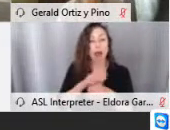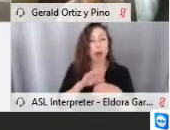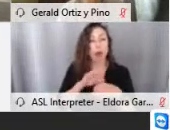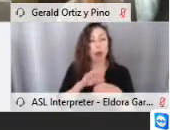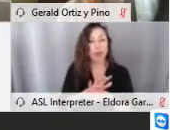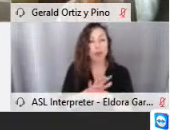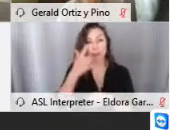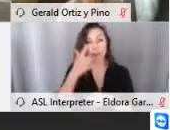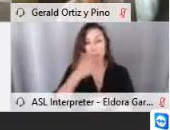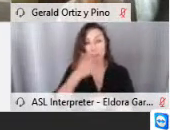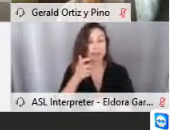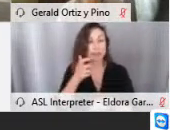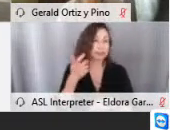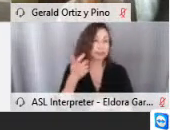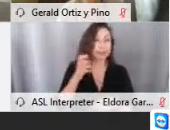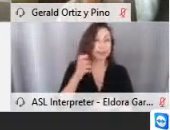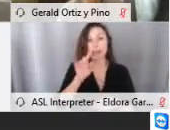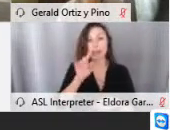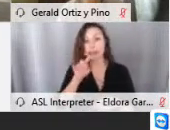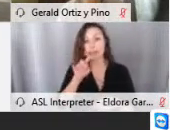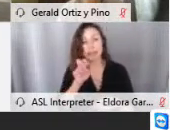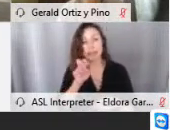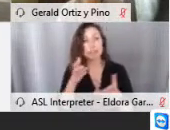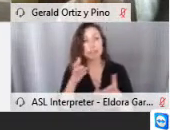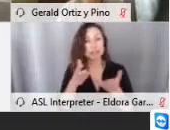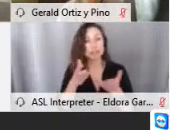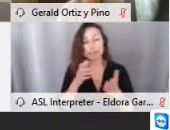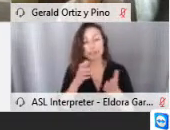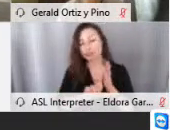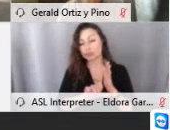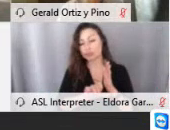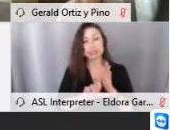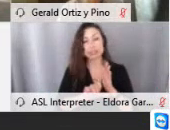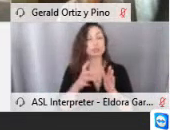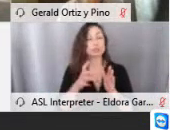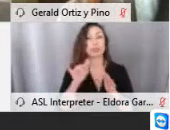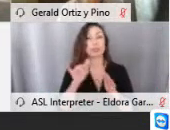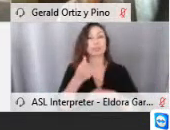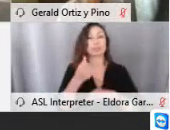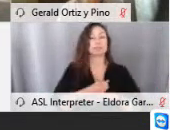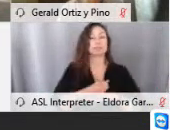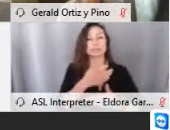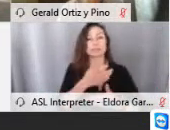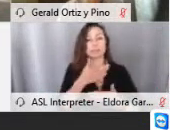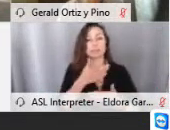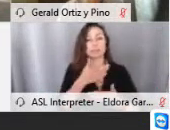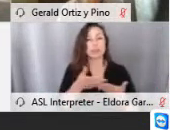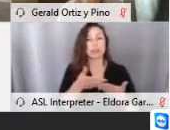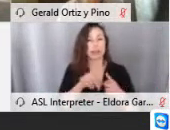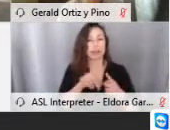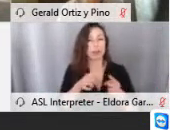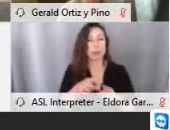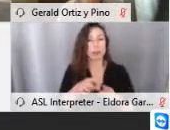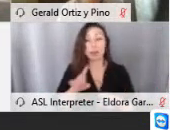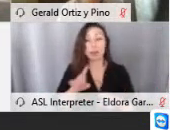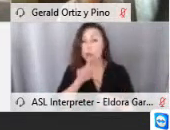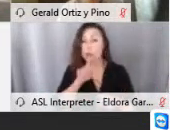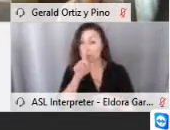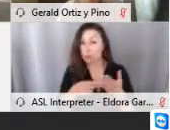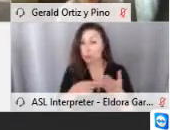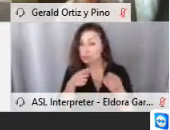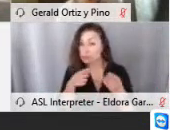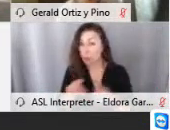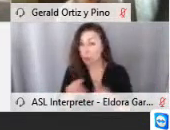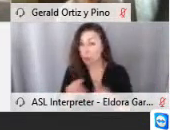of, elective surgeries were shut down and other things like that were happening. And what's really going on